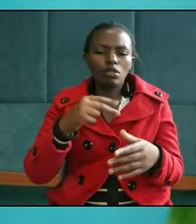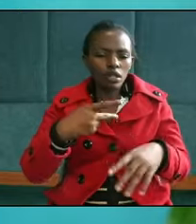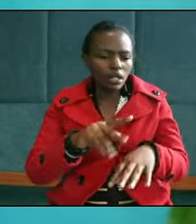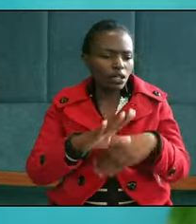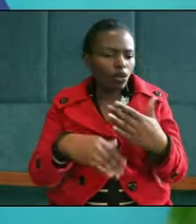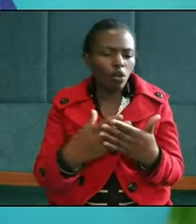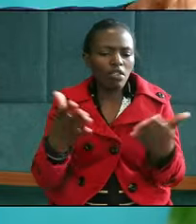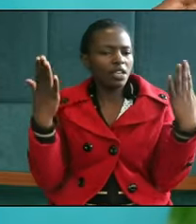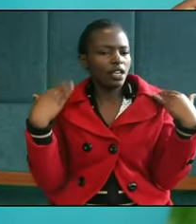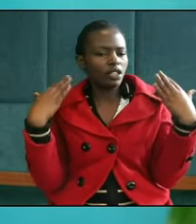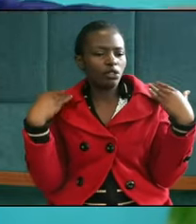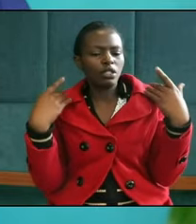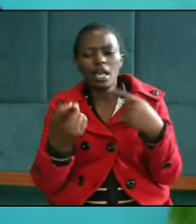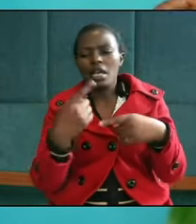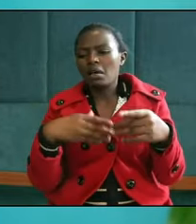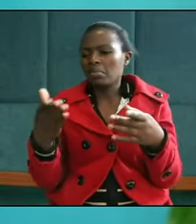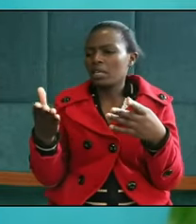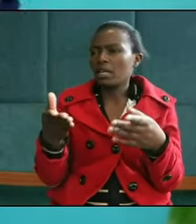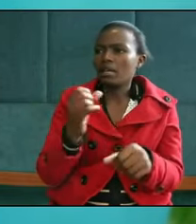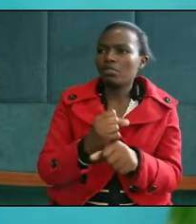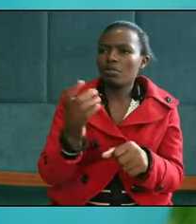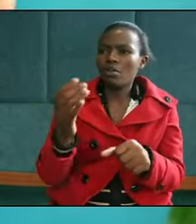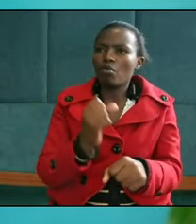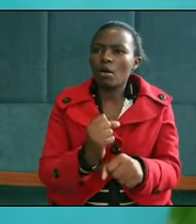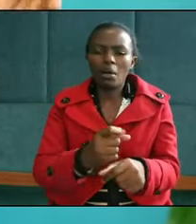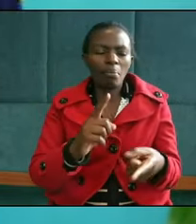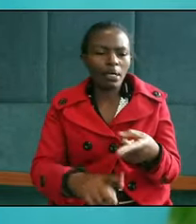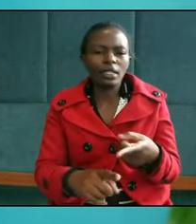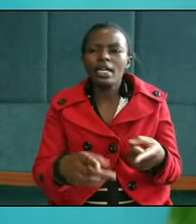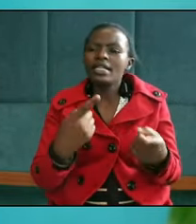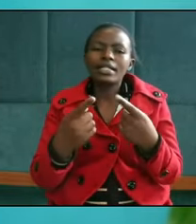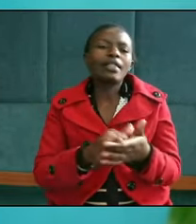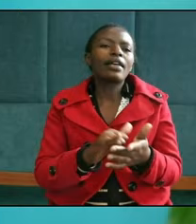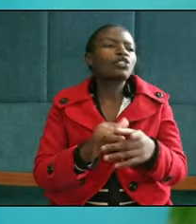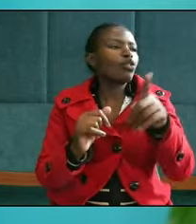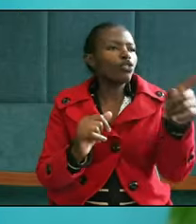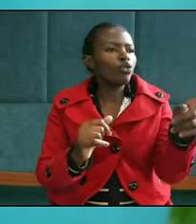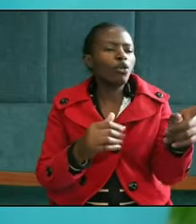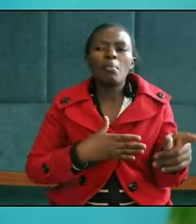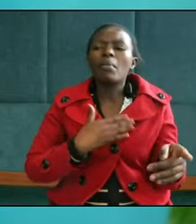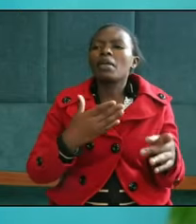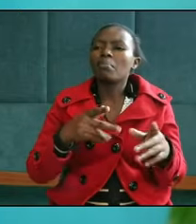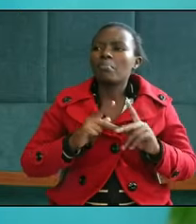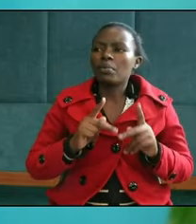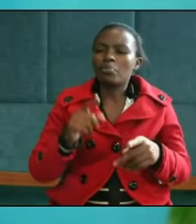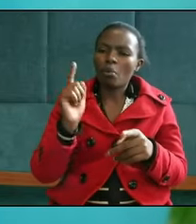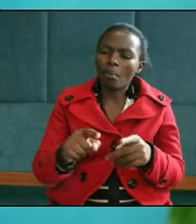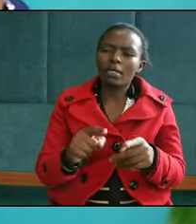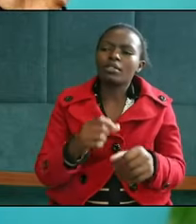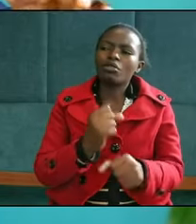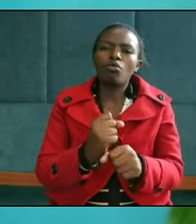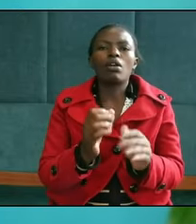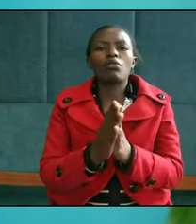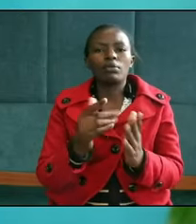to come and do the work. He could have done it, and they could have finished. But he says, no, I want you to participate, my people. Whom shall